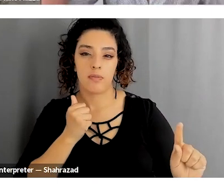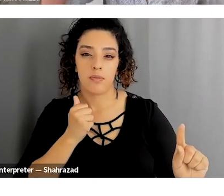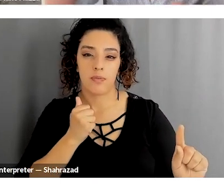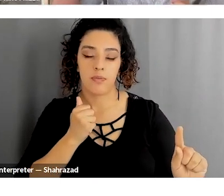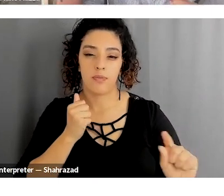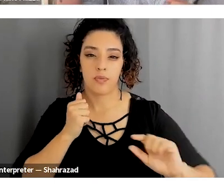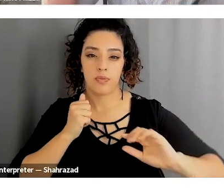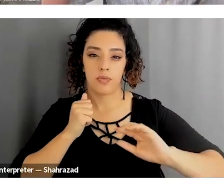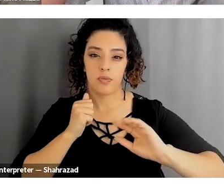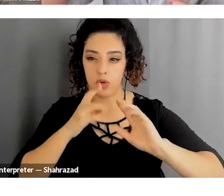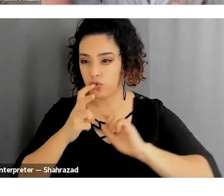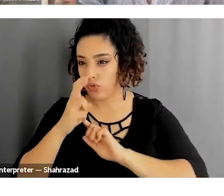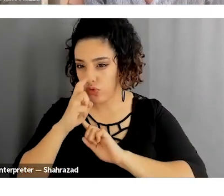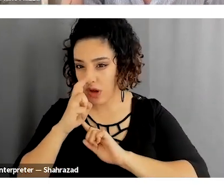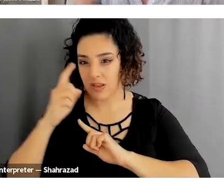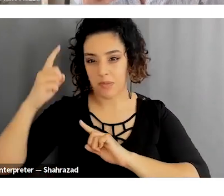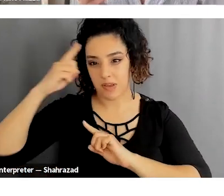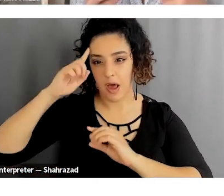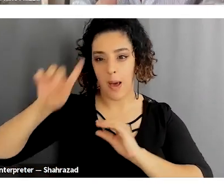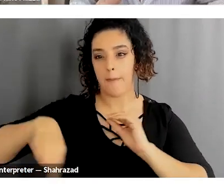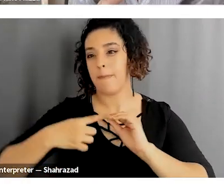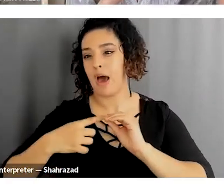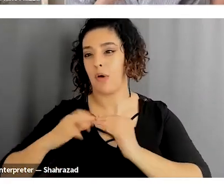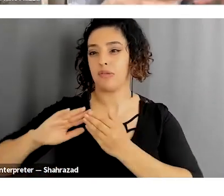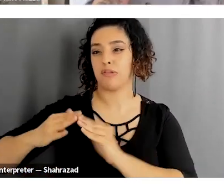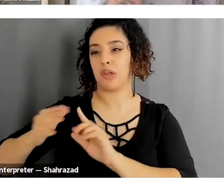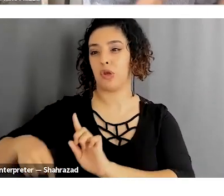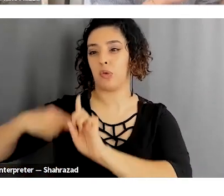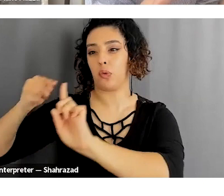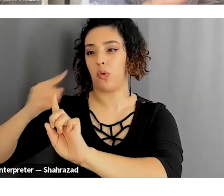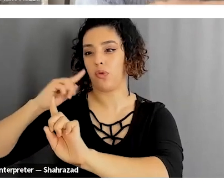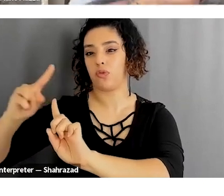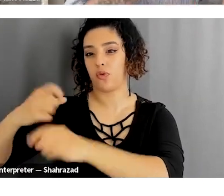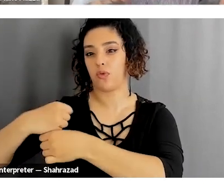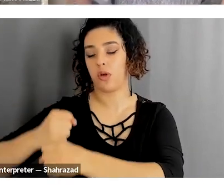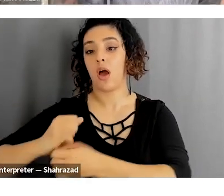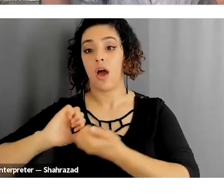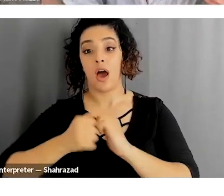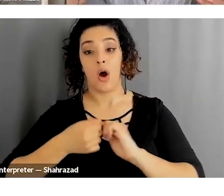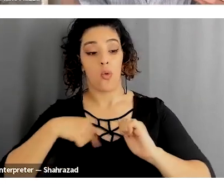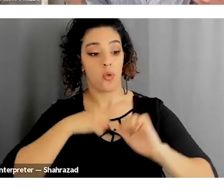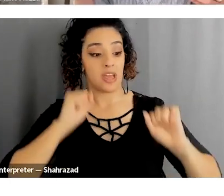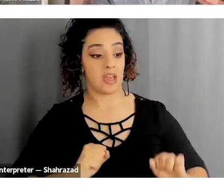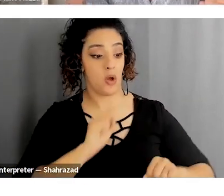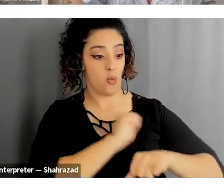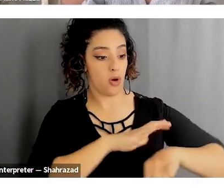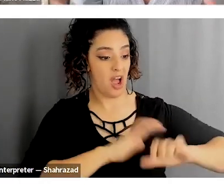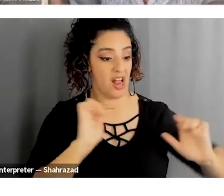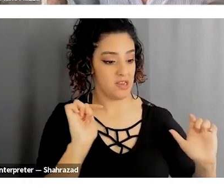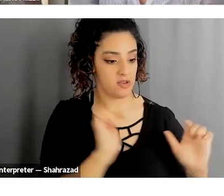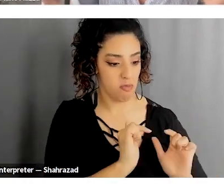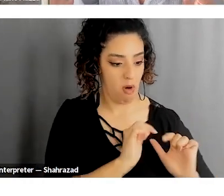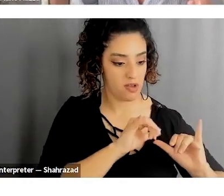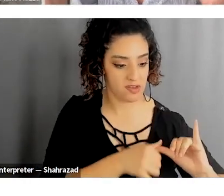unattainable utopian goals of creation, right? So it's like, how do we work on the small scale? And then how do we use the technologies that we do